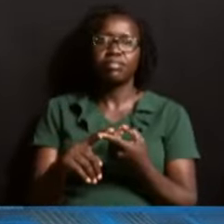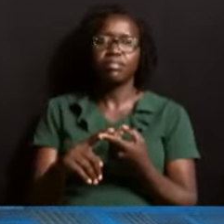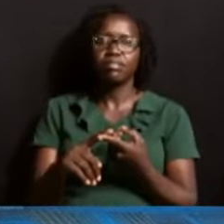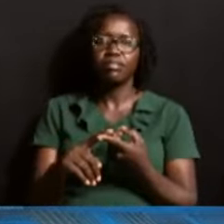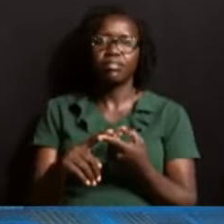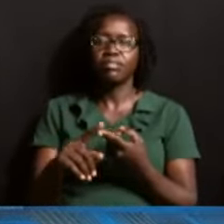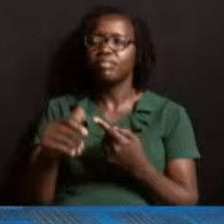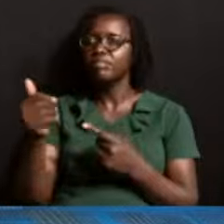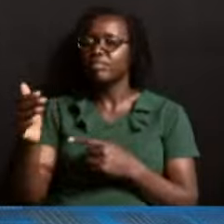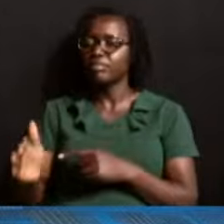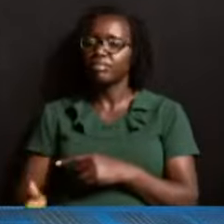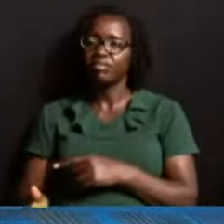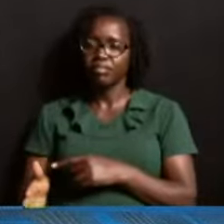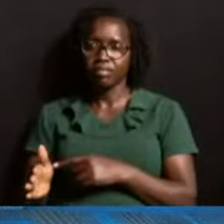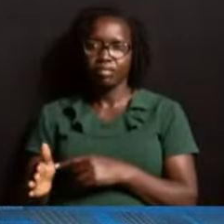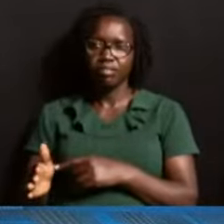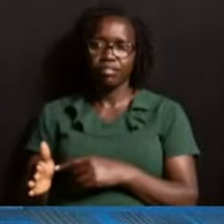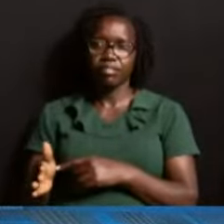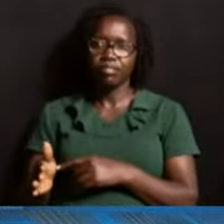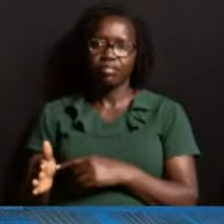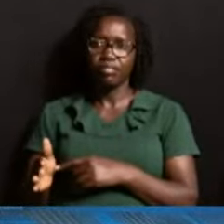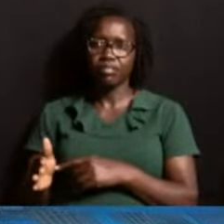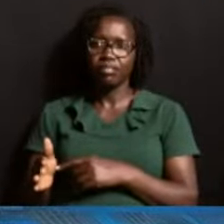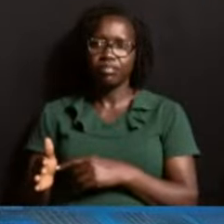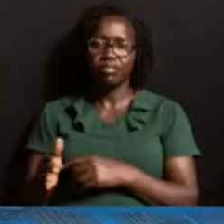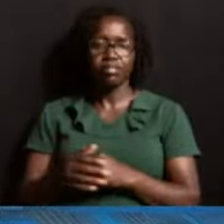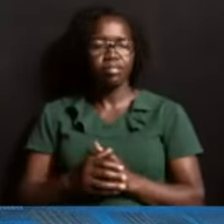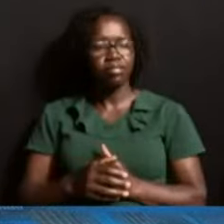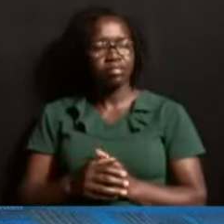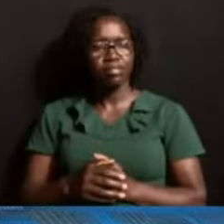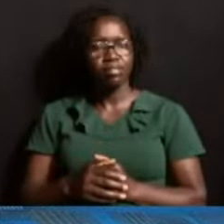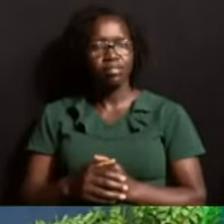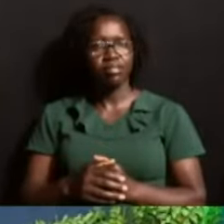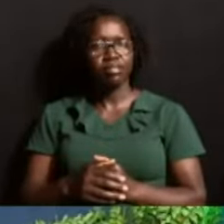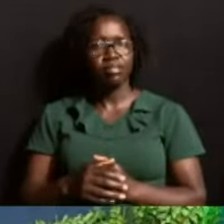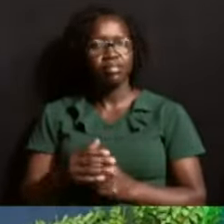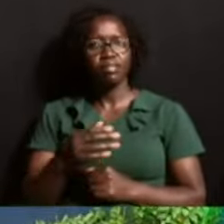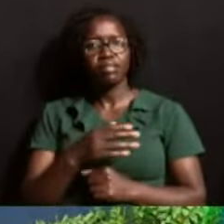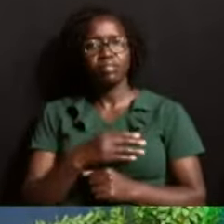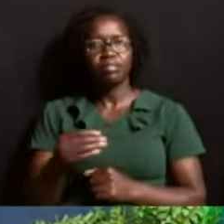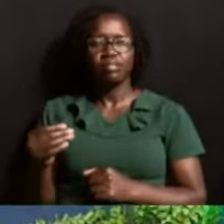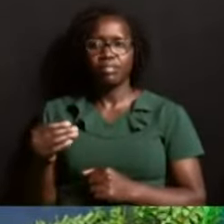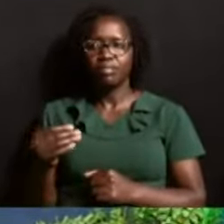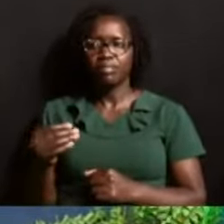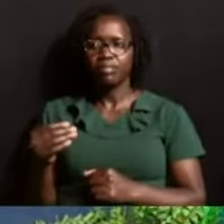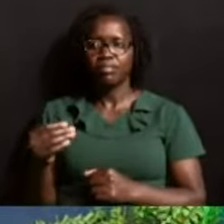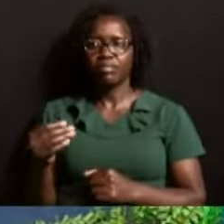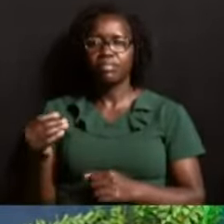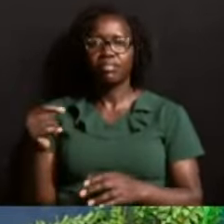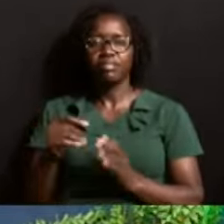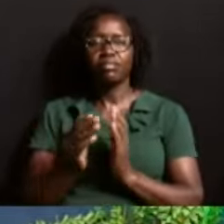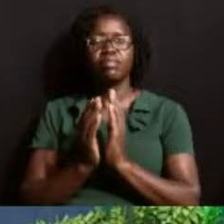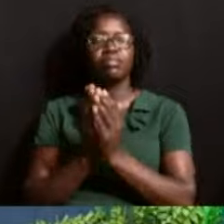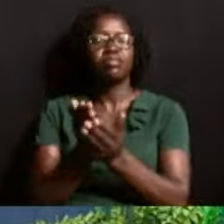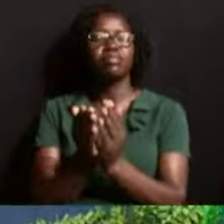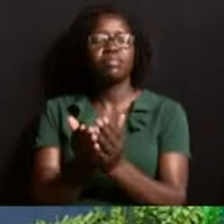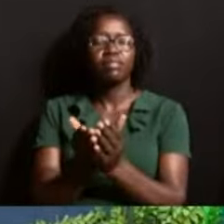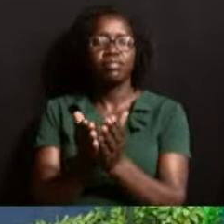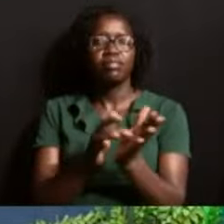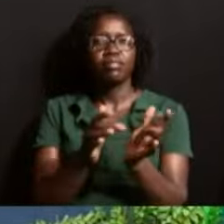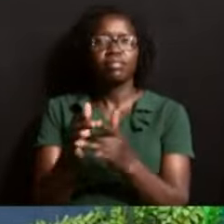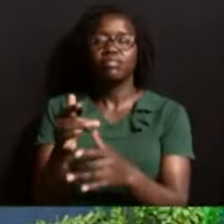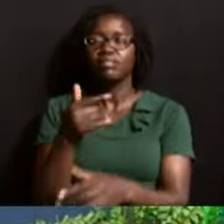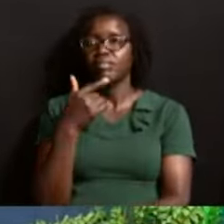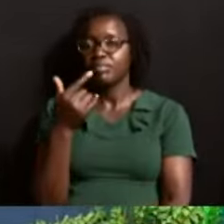the other side of the lake. And as they get on the boat, the Bible